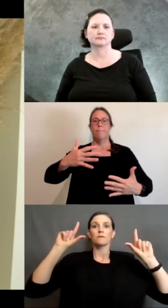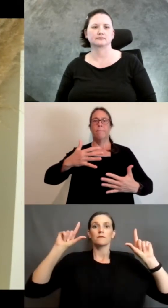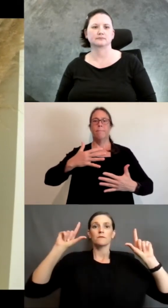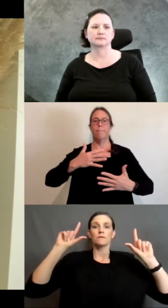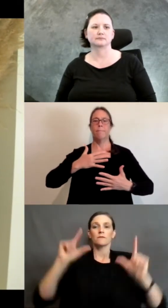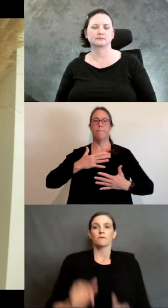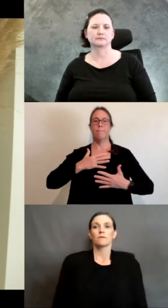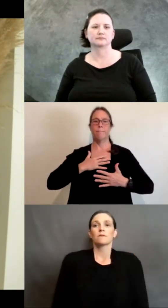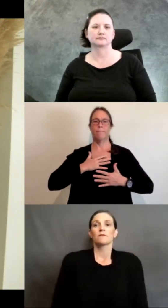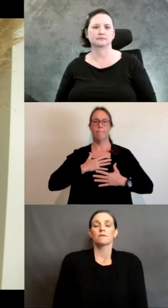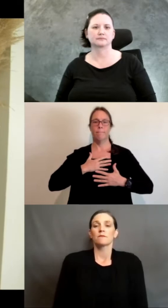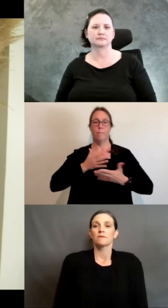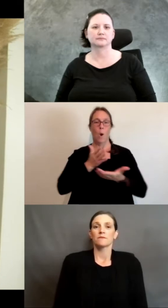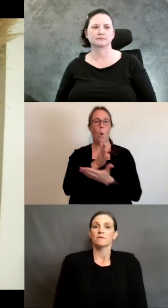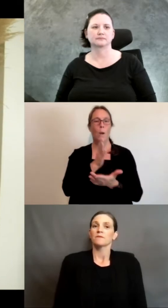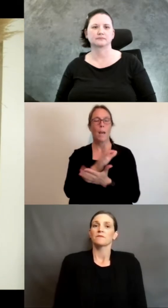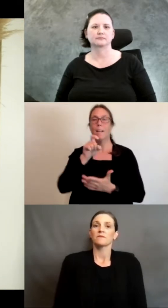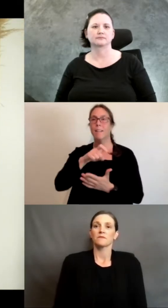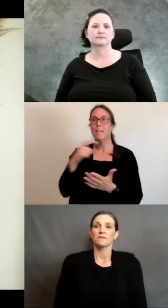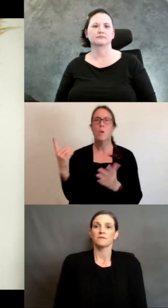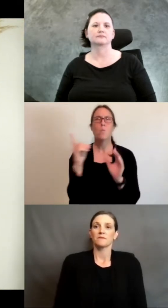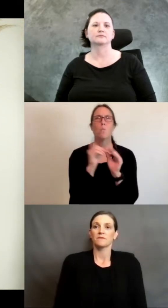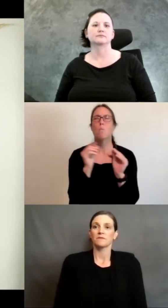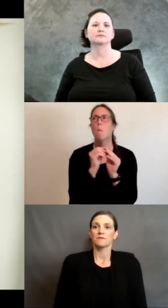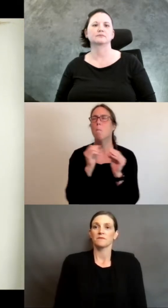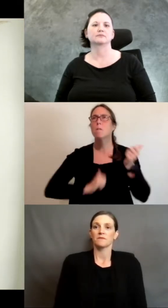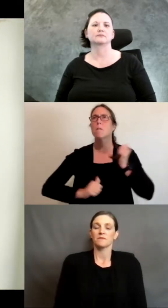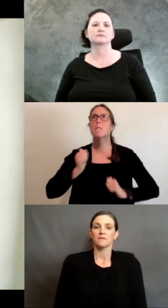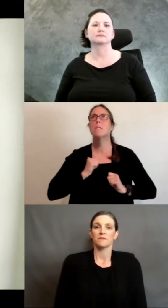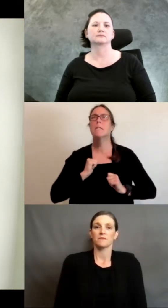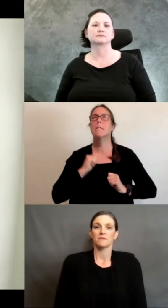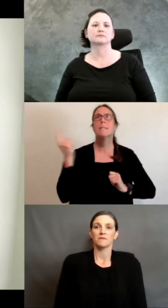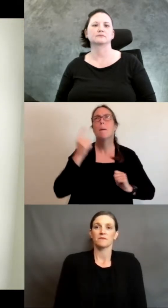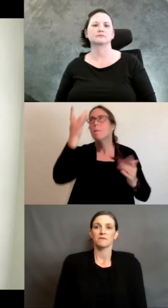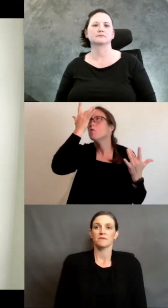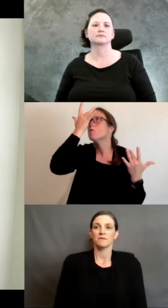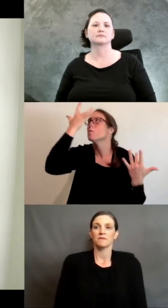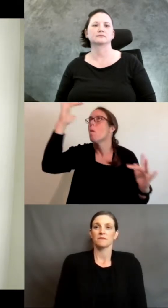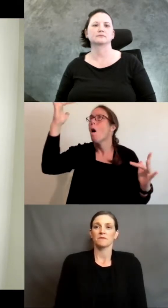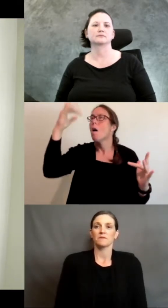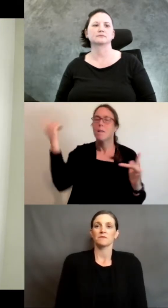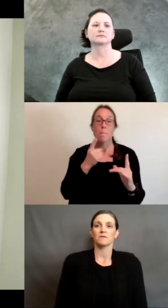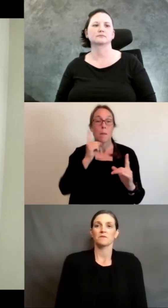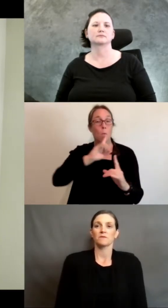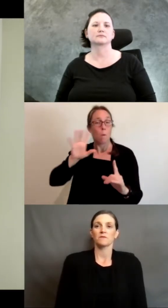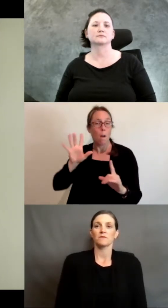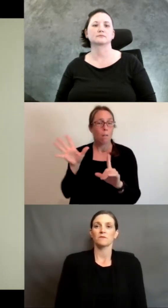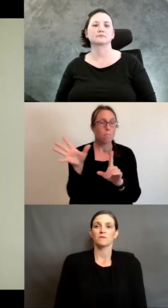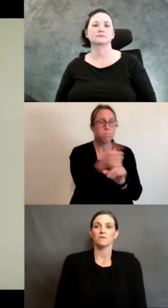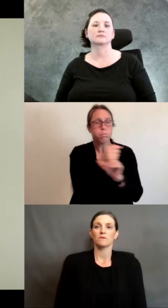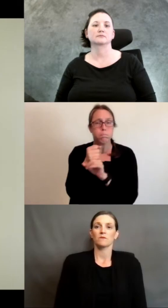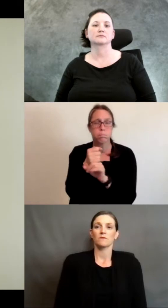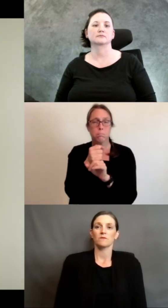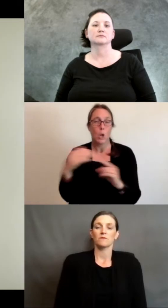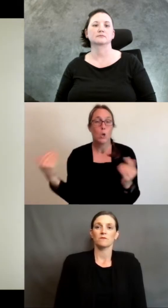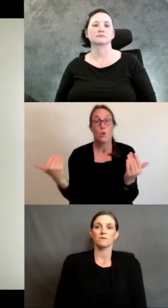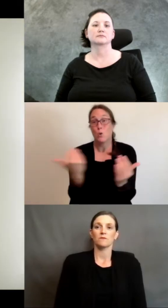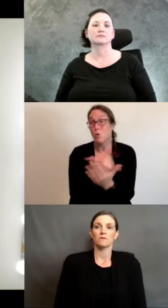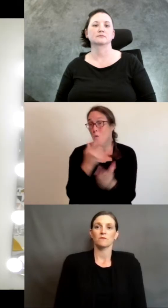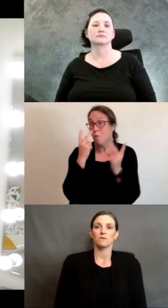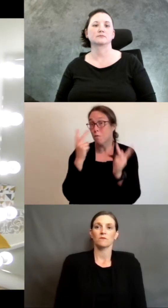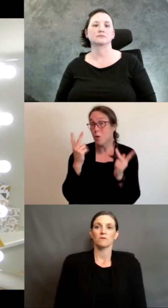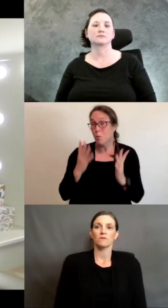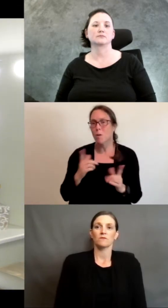we need one more scene. Something smart. Something that will win these new viewers, but goofy enough to satisfy